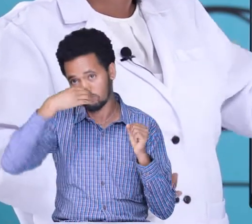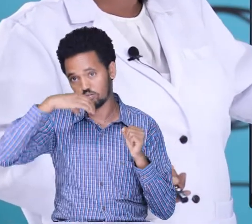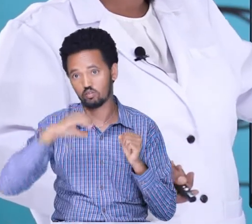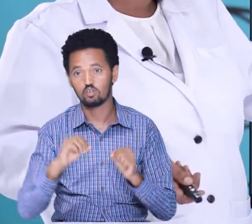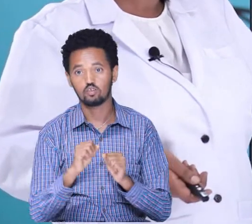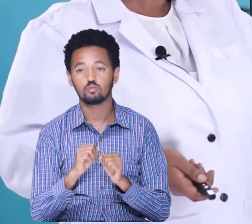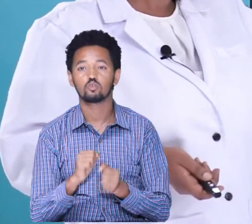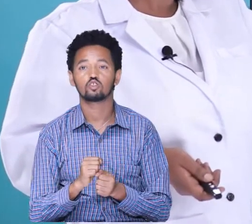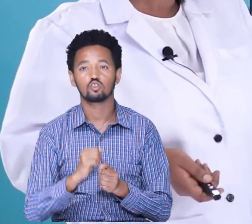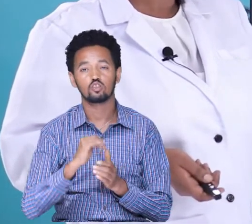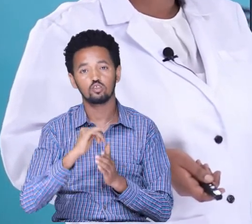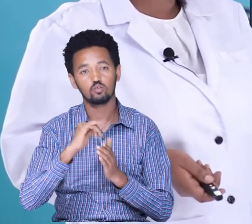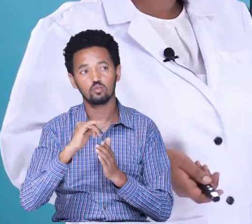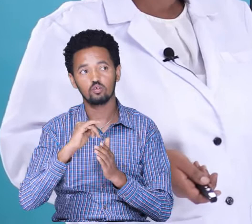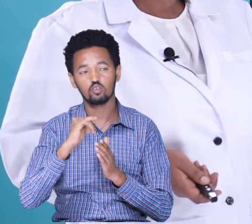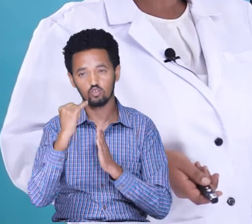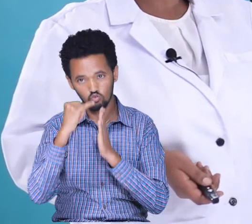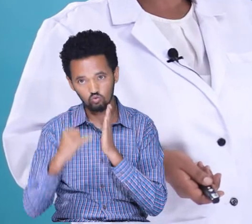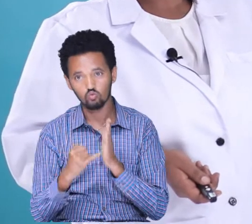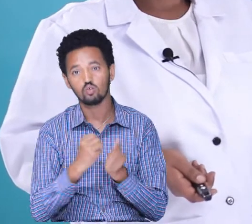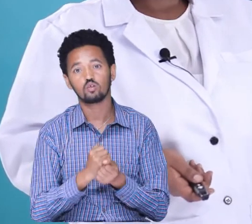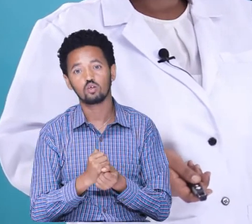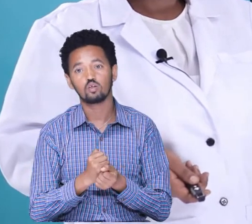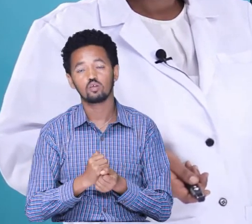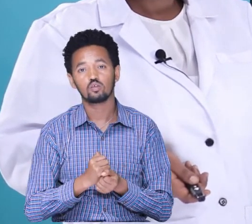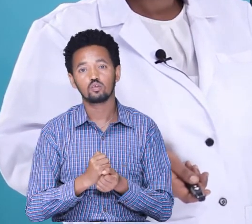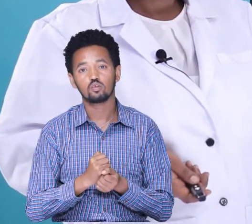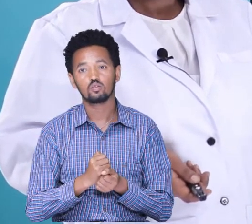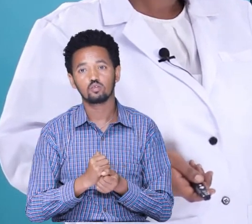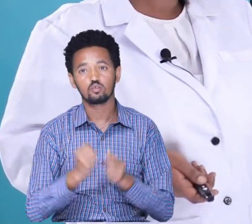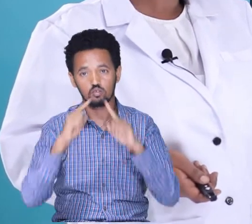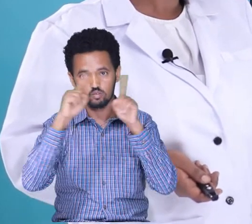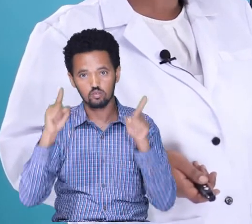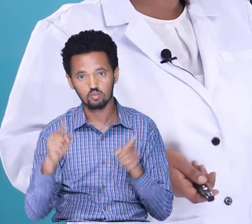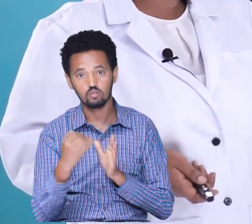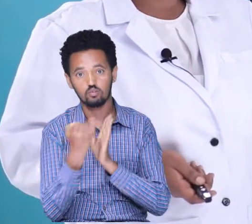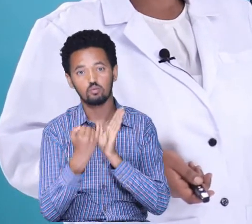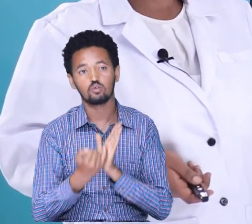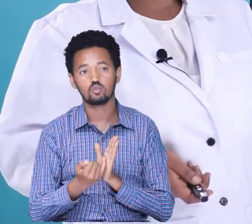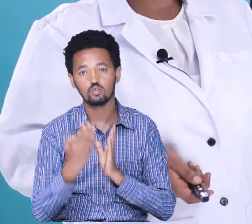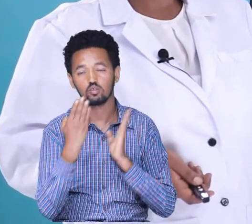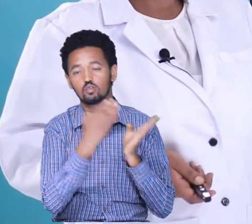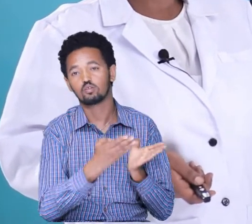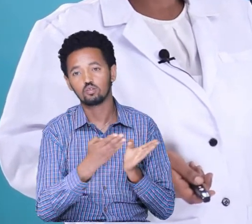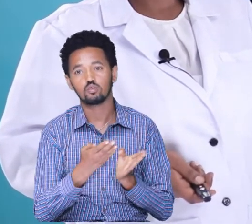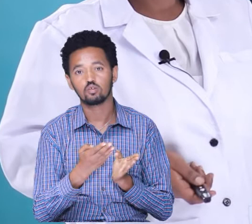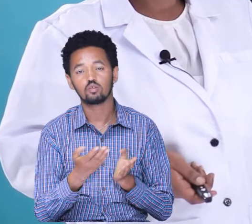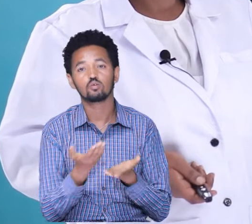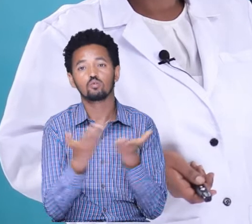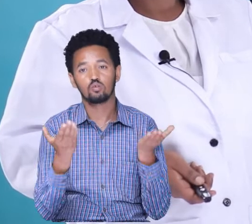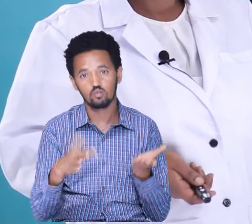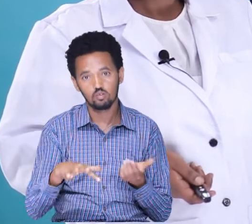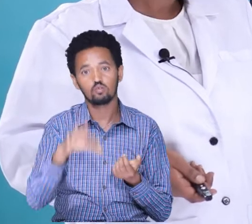during July, the sun overhead north of the equator. So the low pressure is found in the